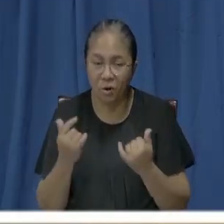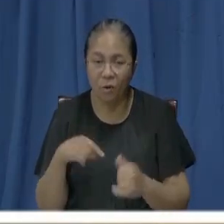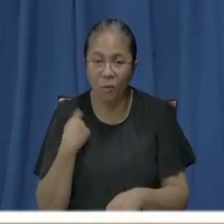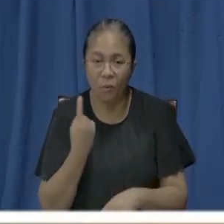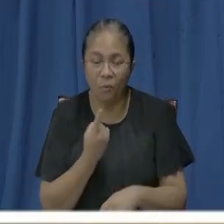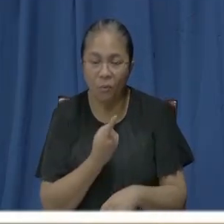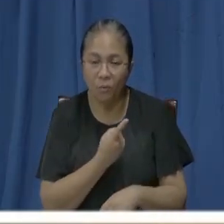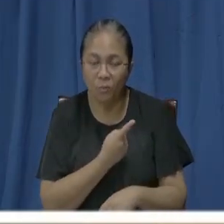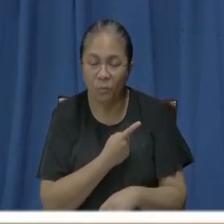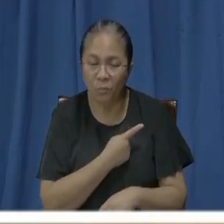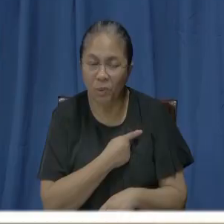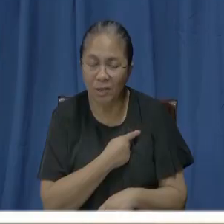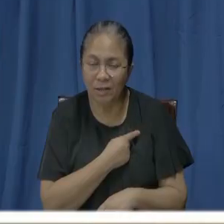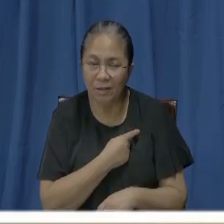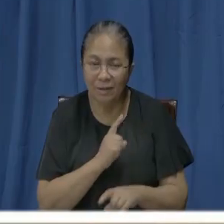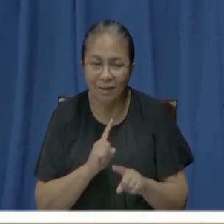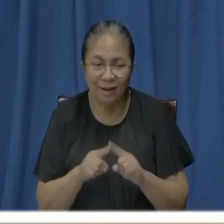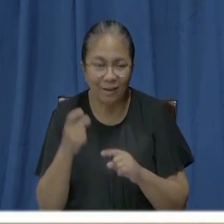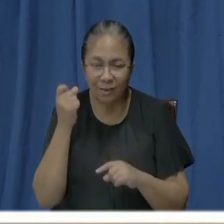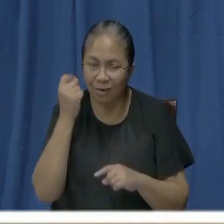mercy.